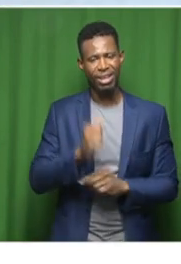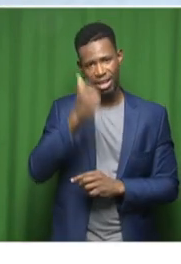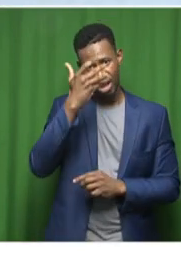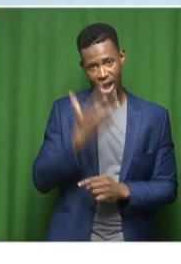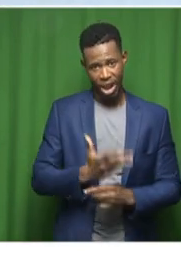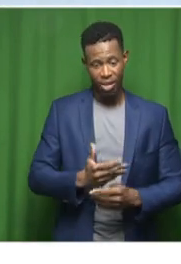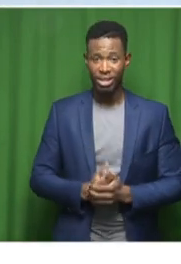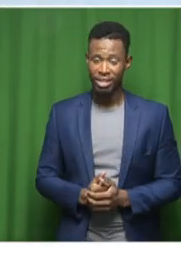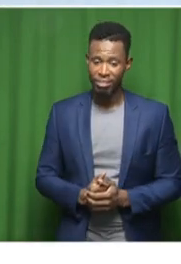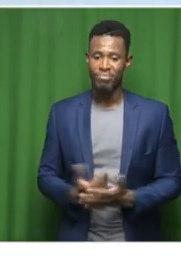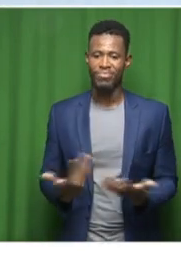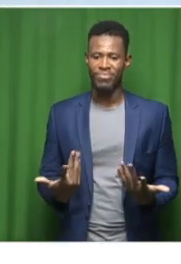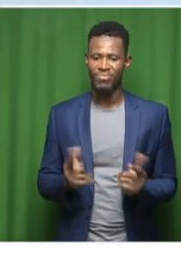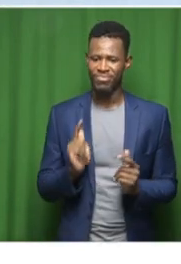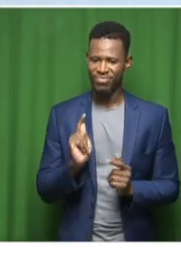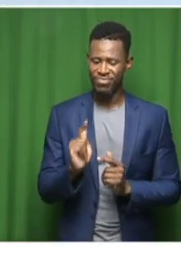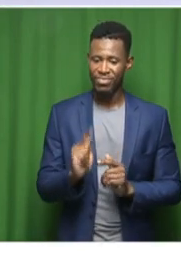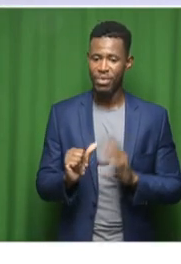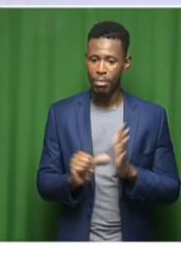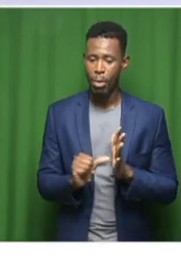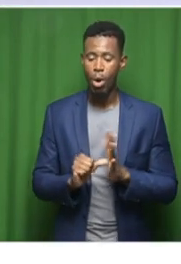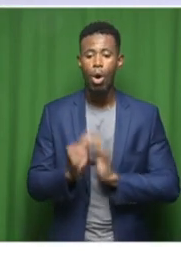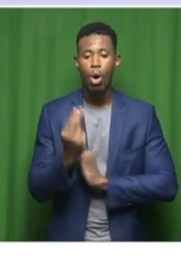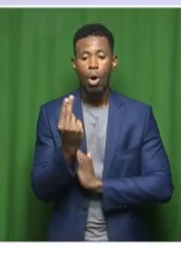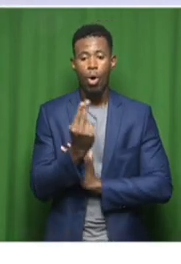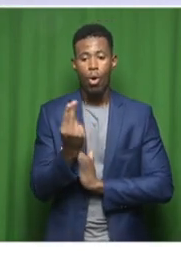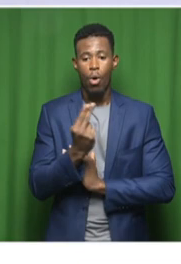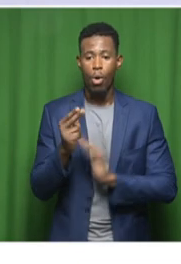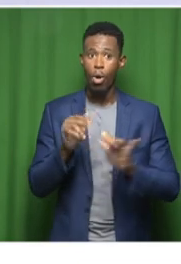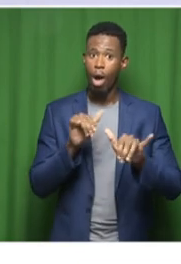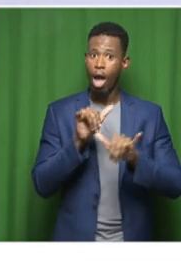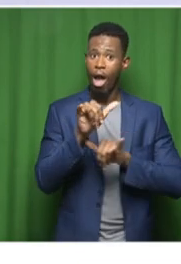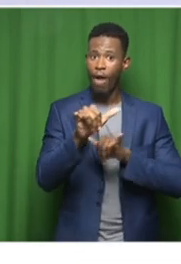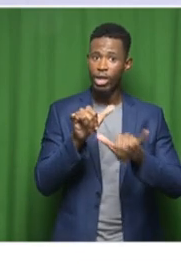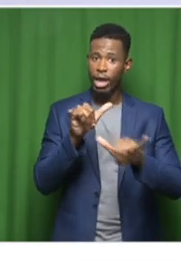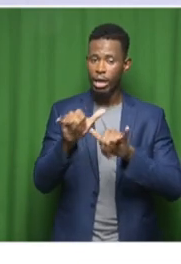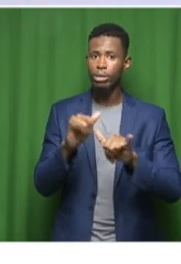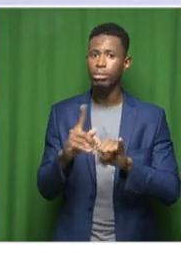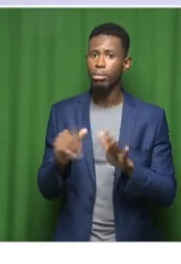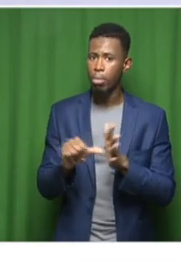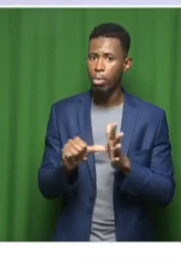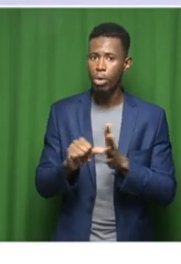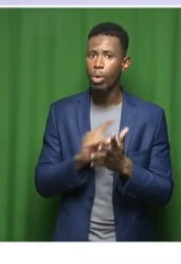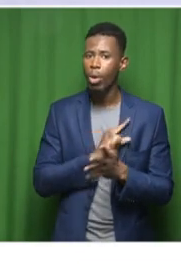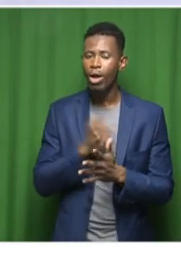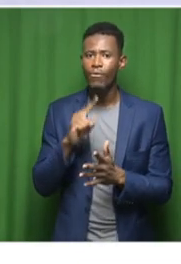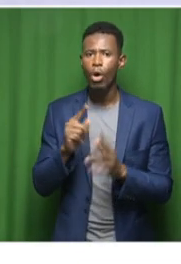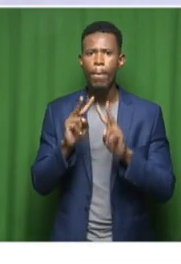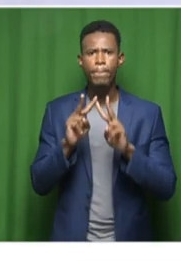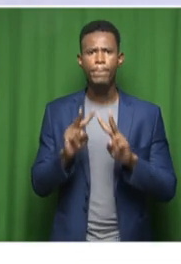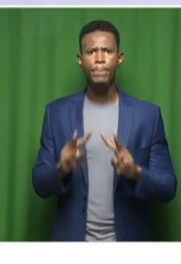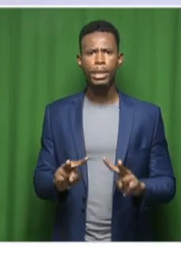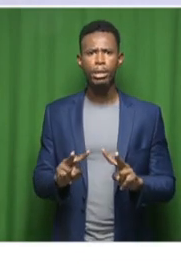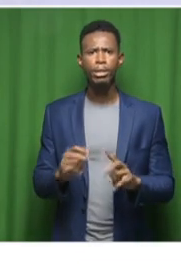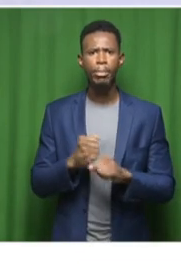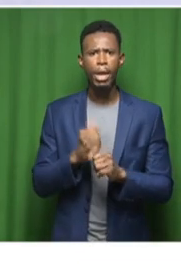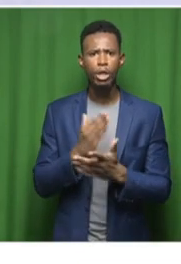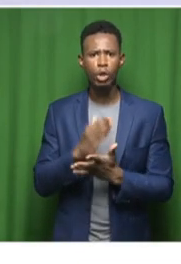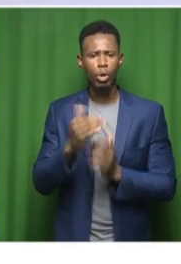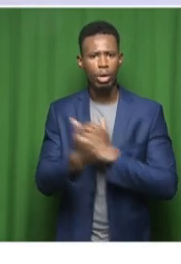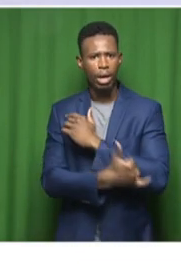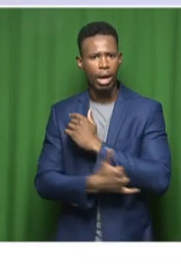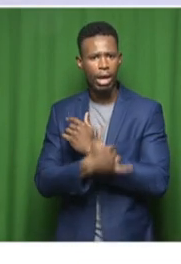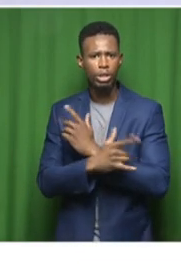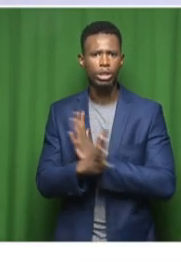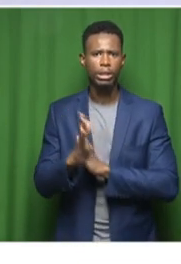yes, this is how it is important. But also, aviation is important for peace and stability of countries. Mm-hmm. It is